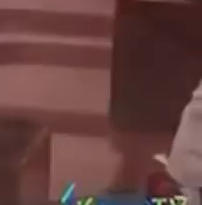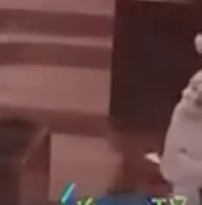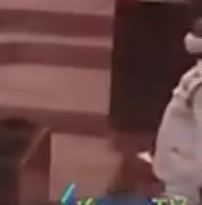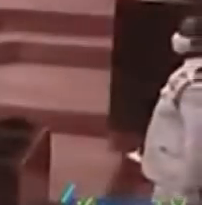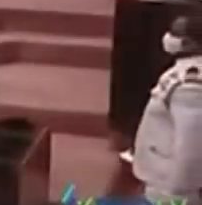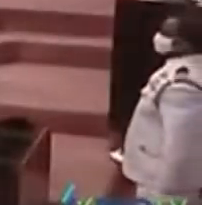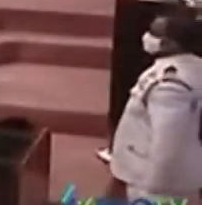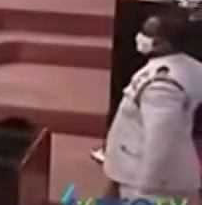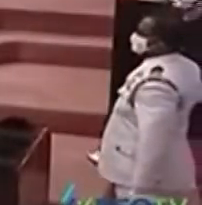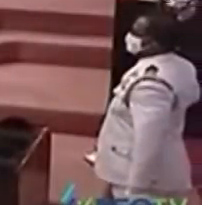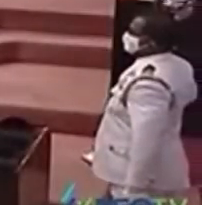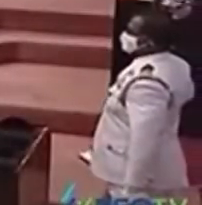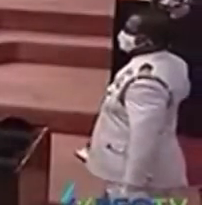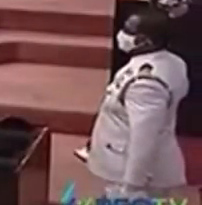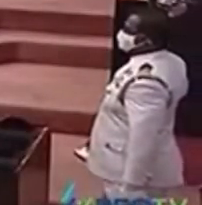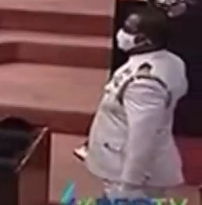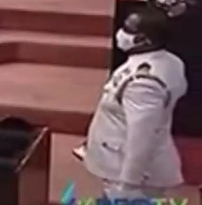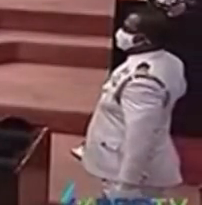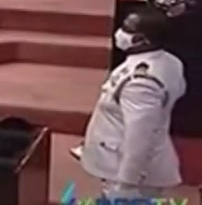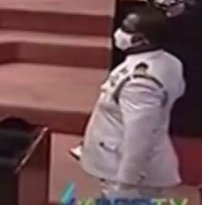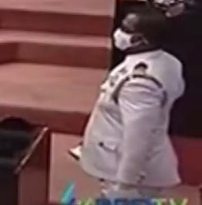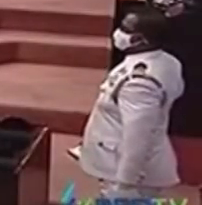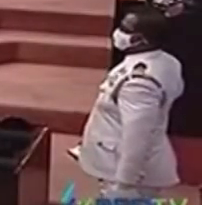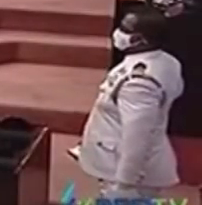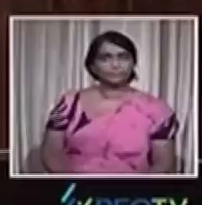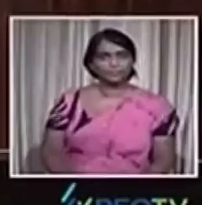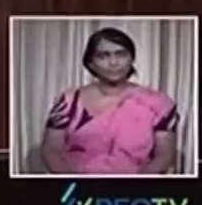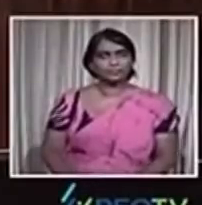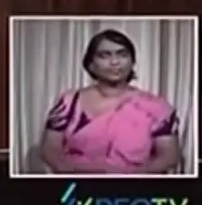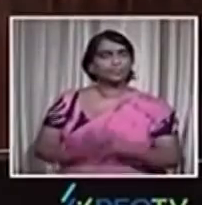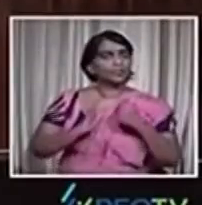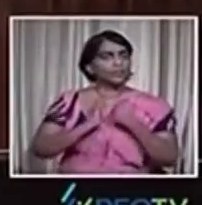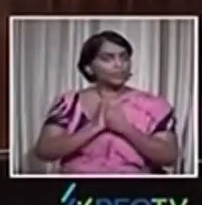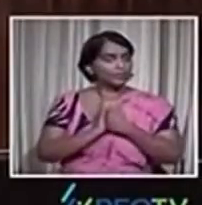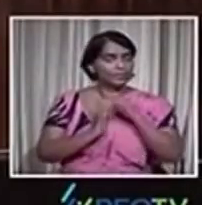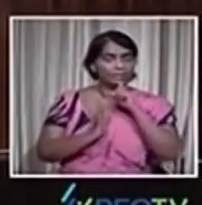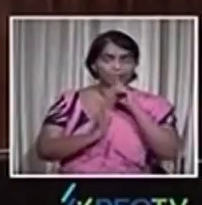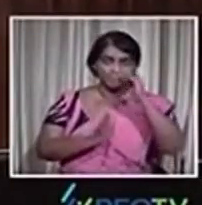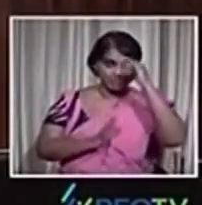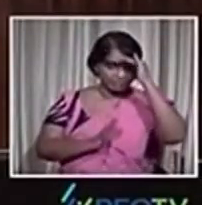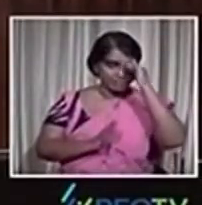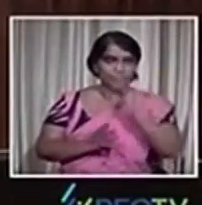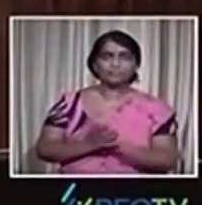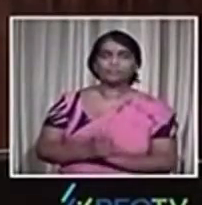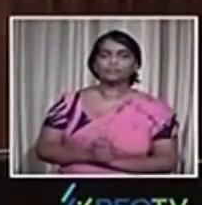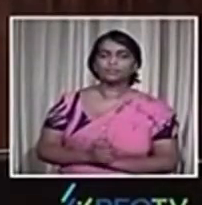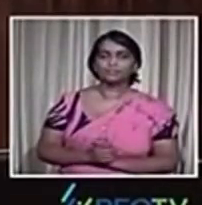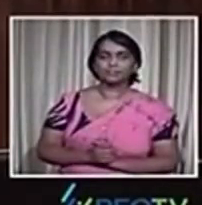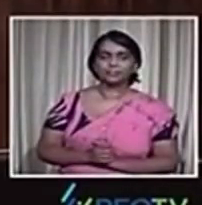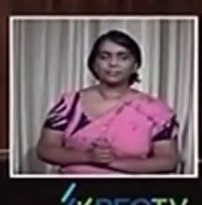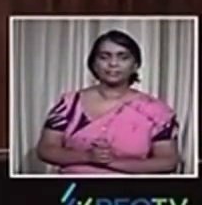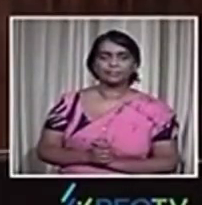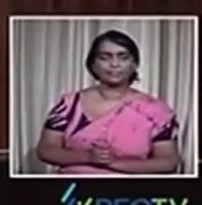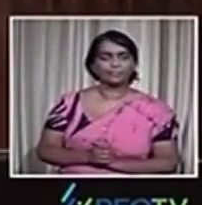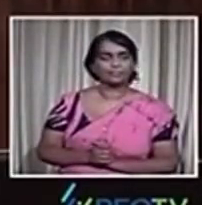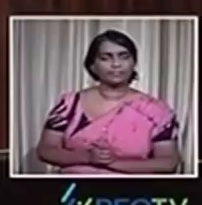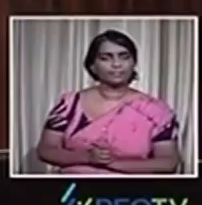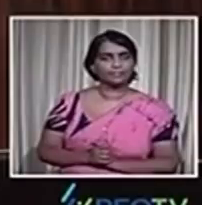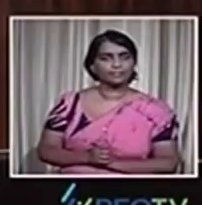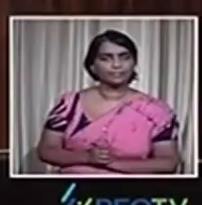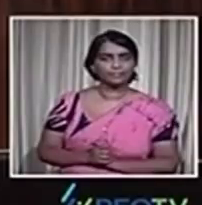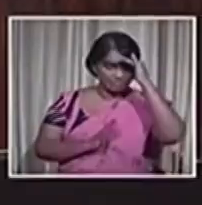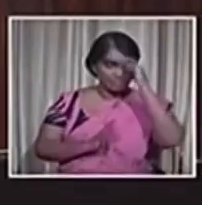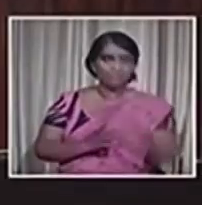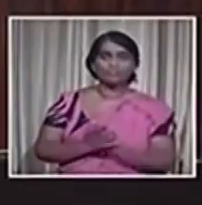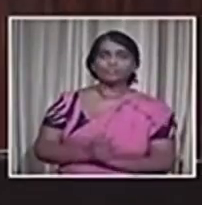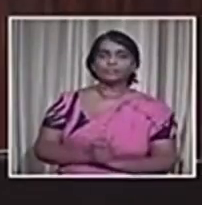in effect should be passed in Parliament, although they have been revoked. However, opposition and government parties didn't support the proposal today